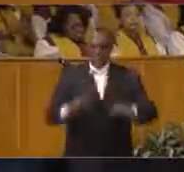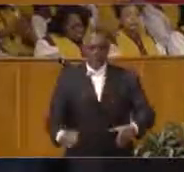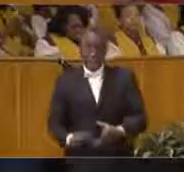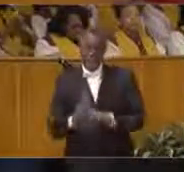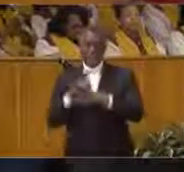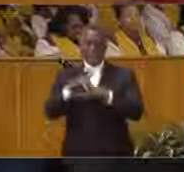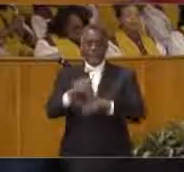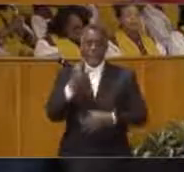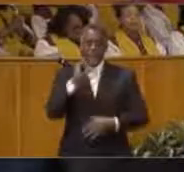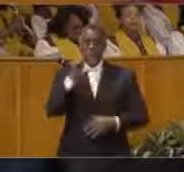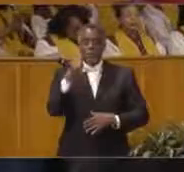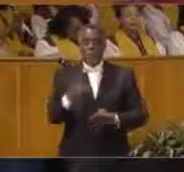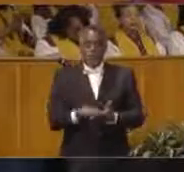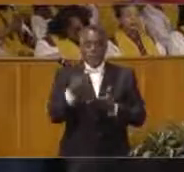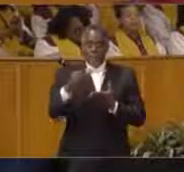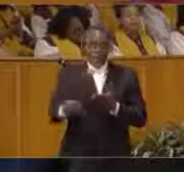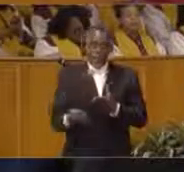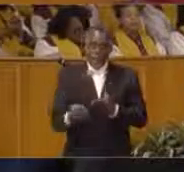don't go buy a bigger cup.